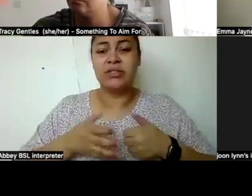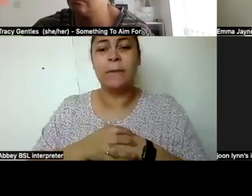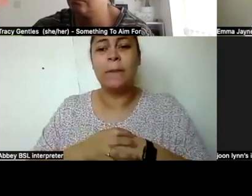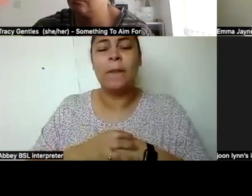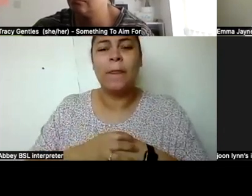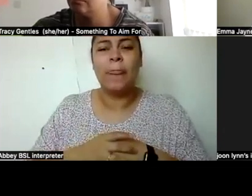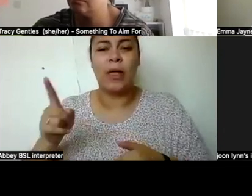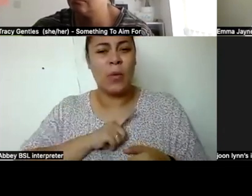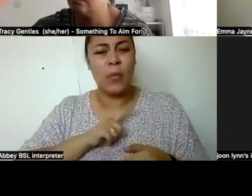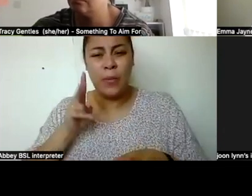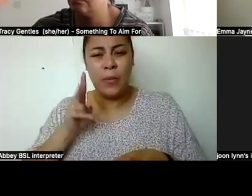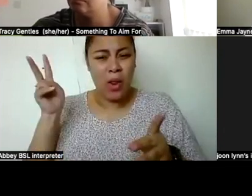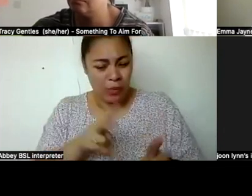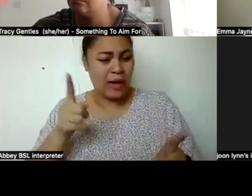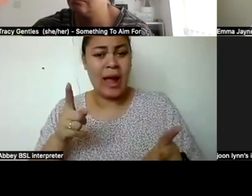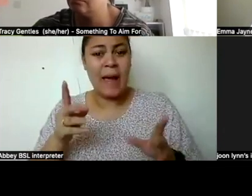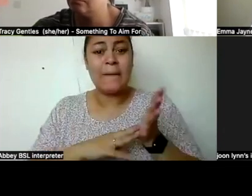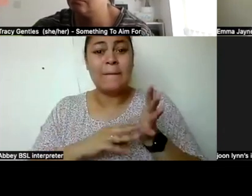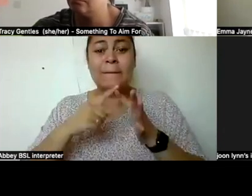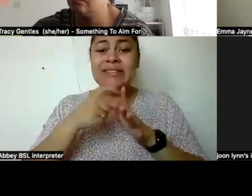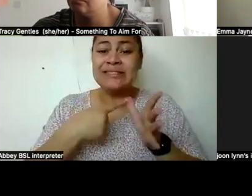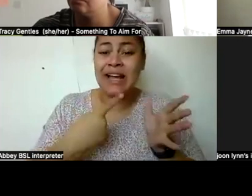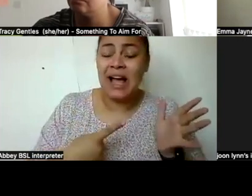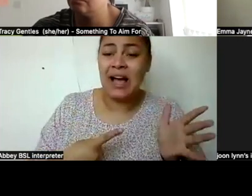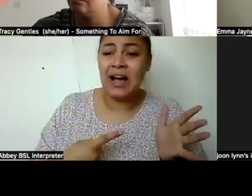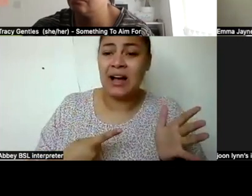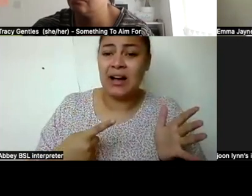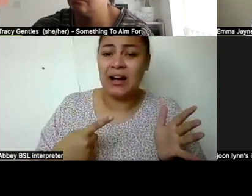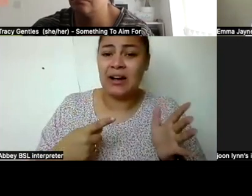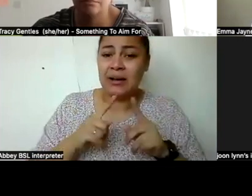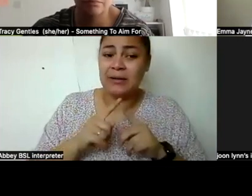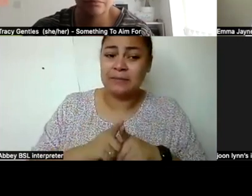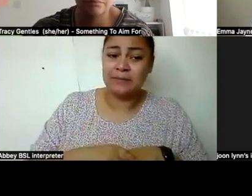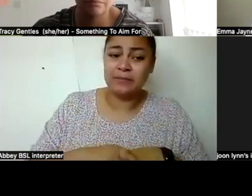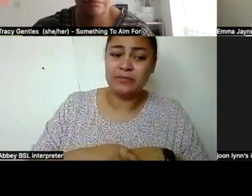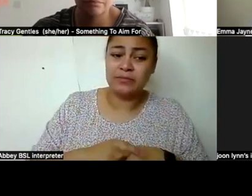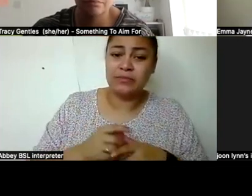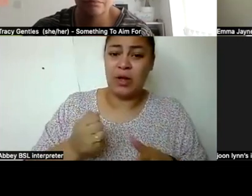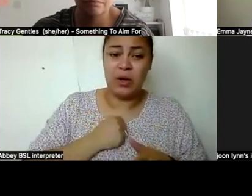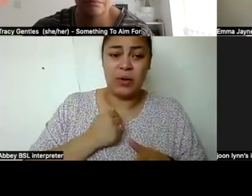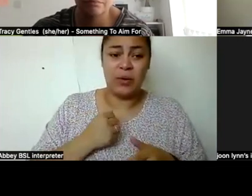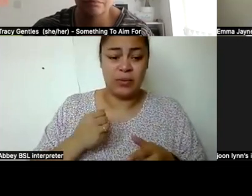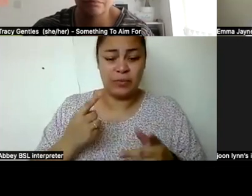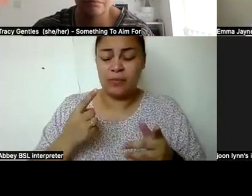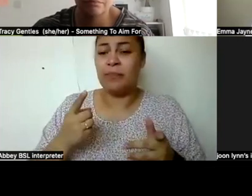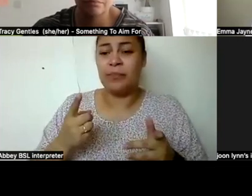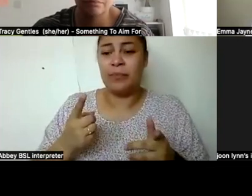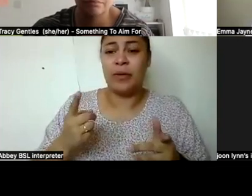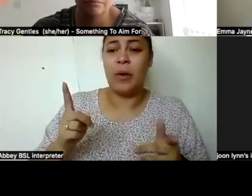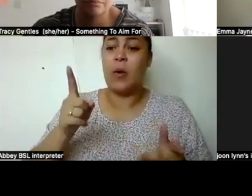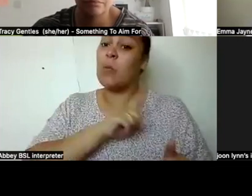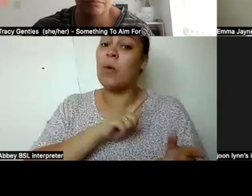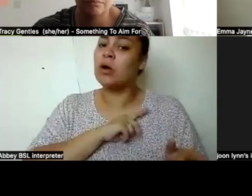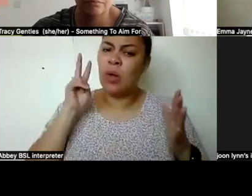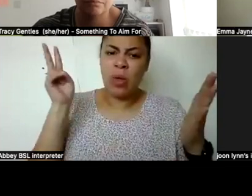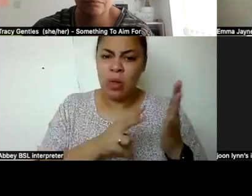Why are we not looking at our own mediums that we work in? So he gave an example of, if you're a sculptural organization, why don't we